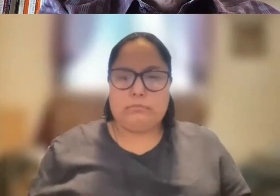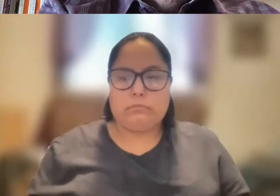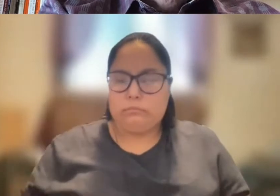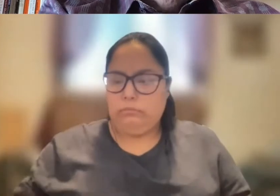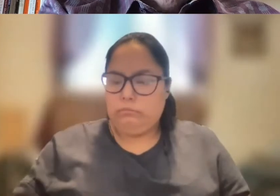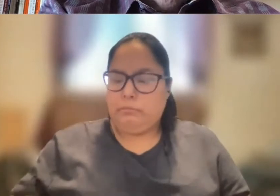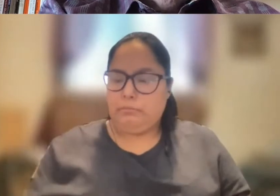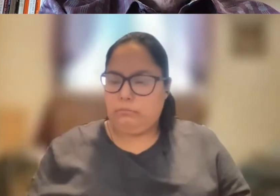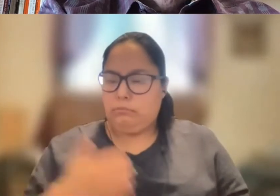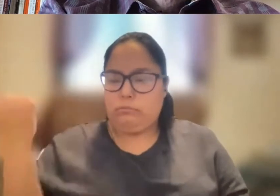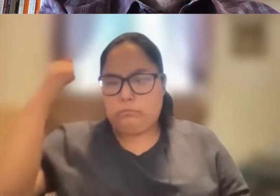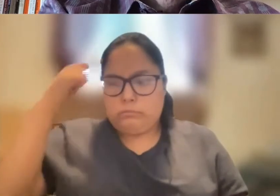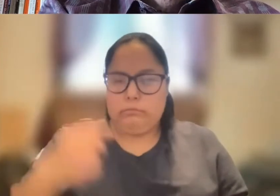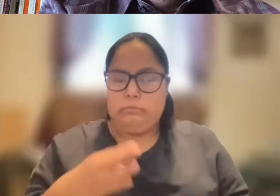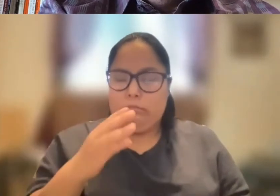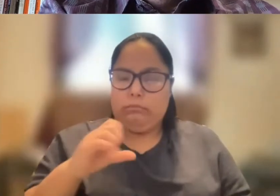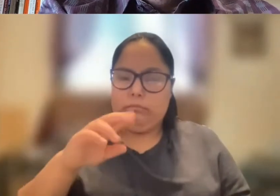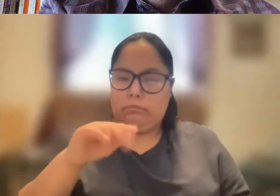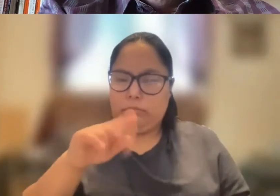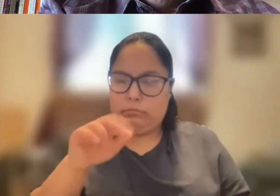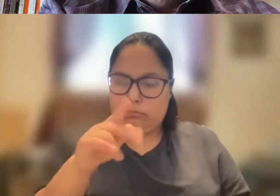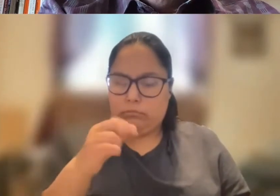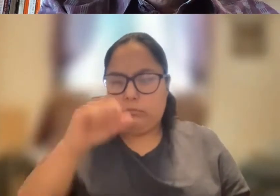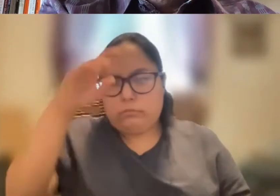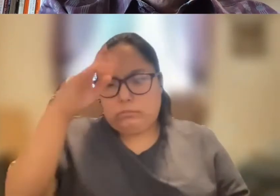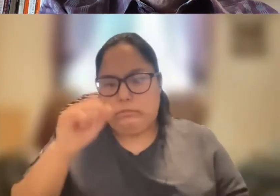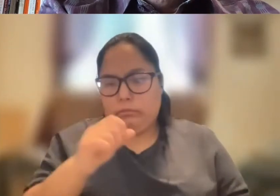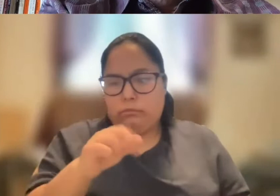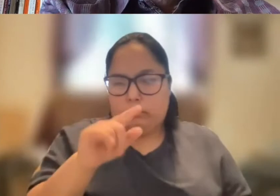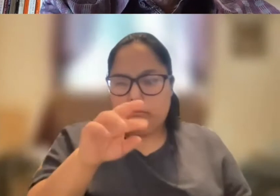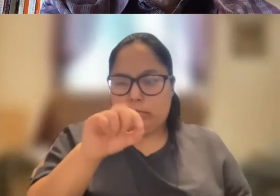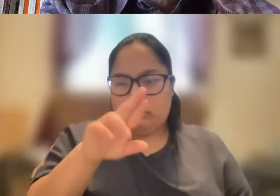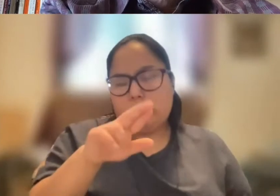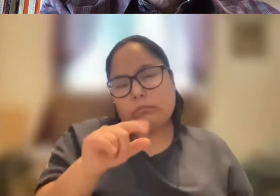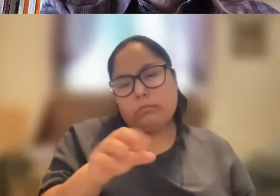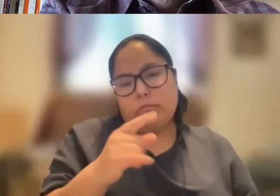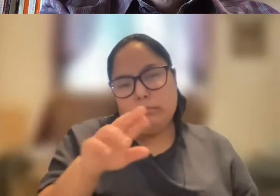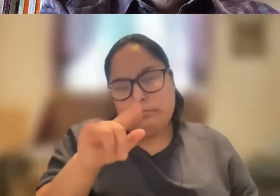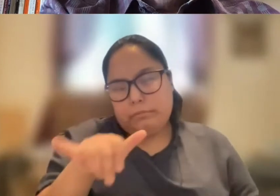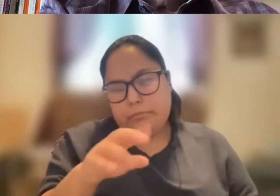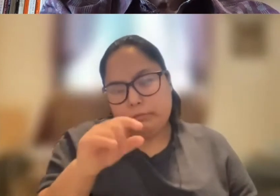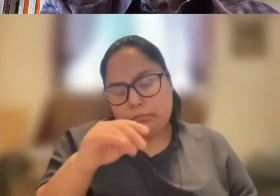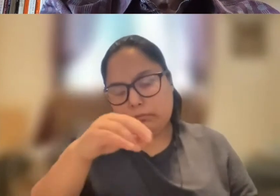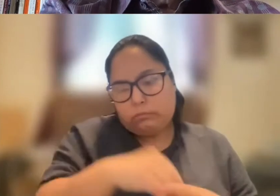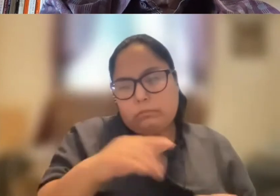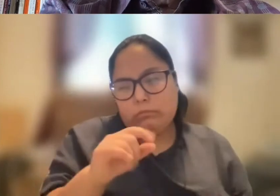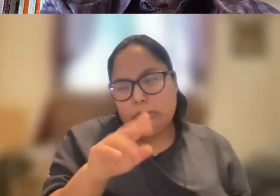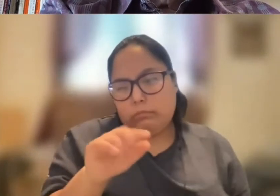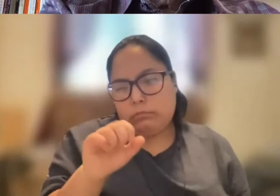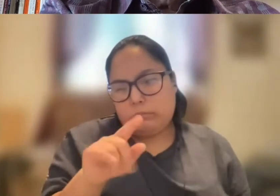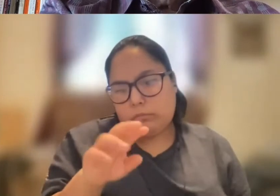a document that went out to the Canadian Association of Chiefs of Police on diversity and inclusion.